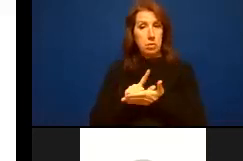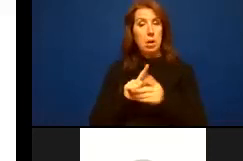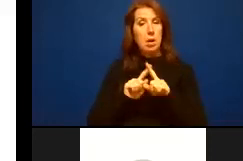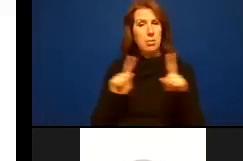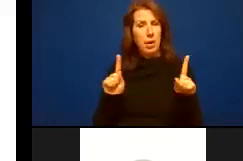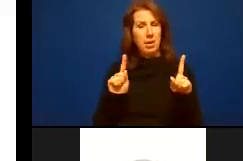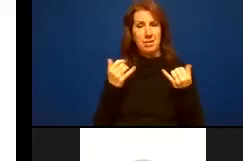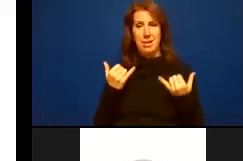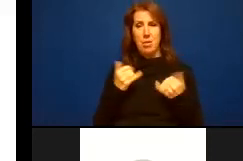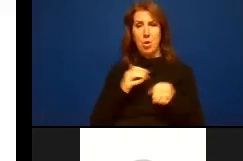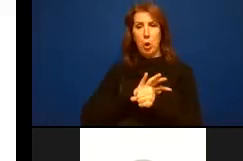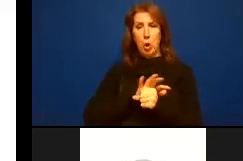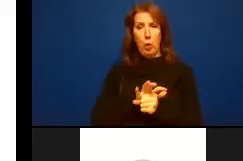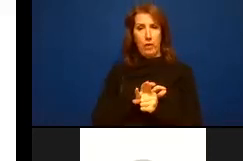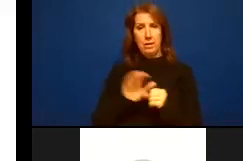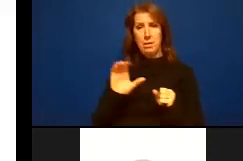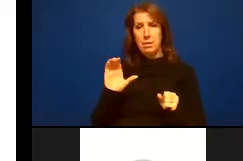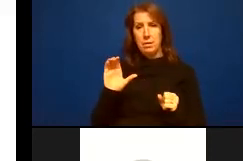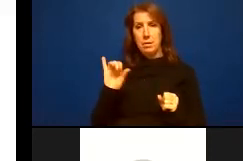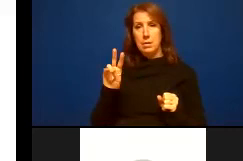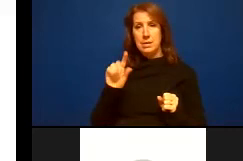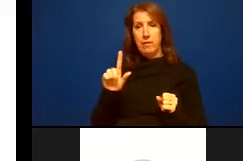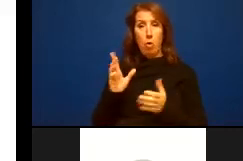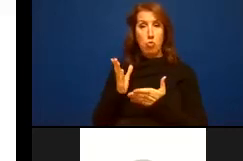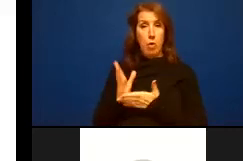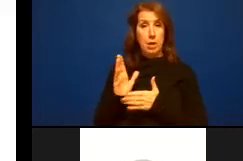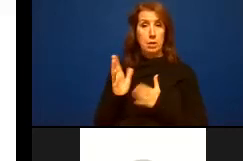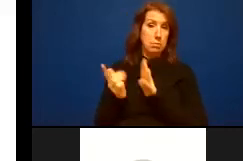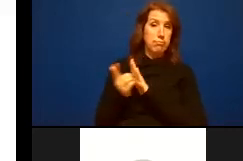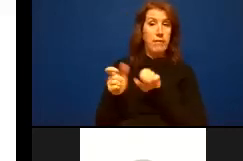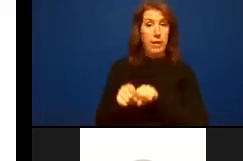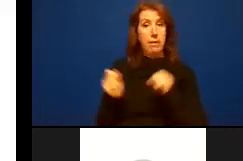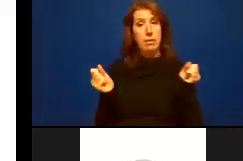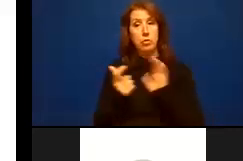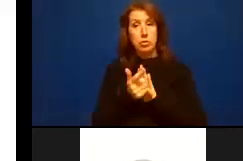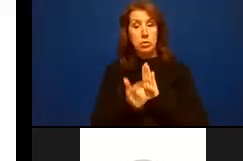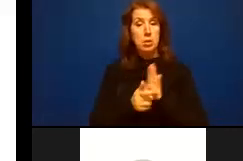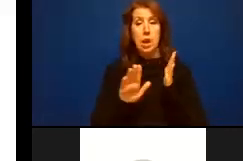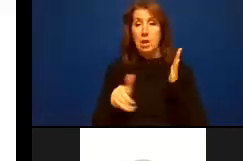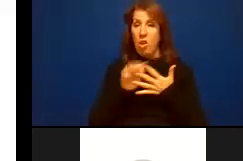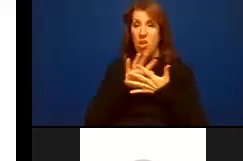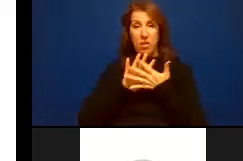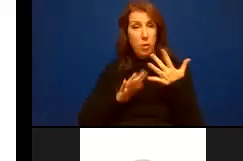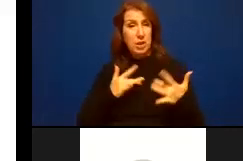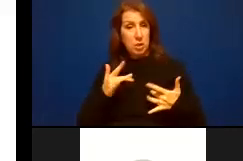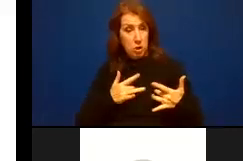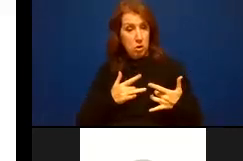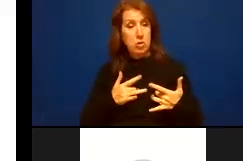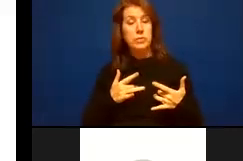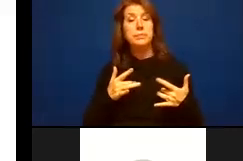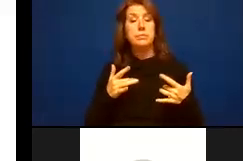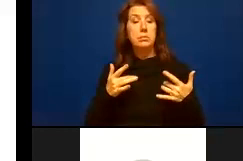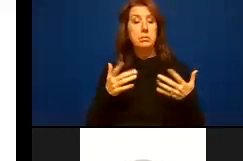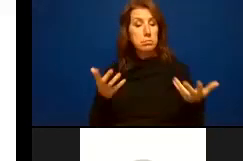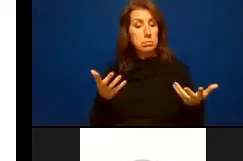from, you know, civil rights violations and all the concerns attendant to those kinds of violations,